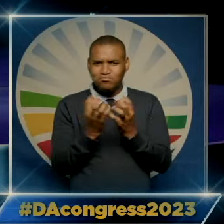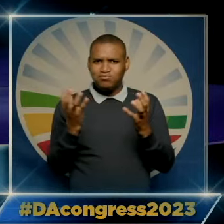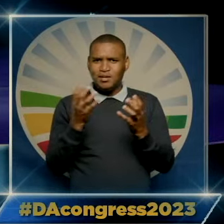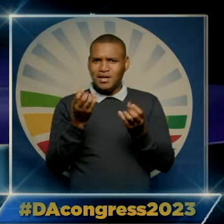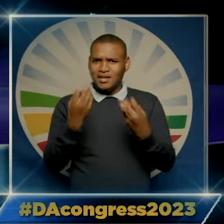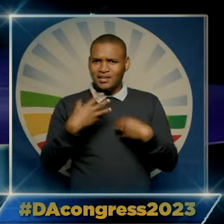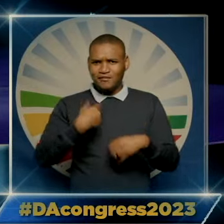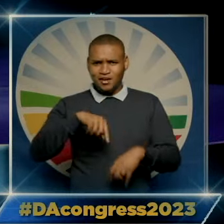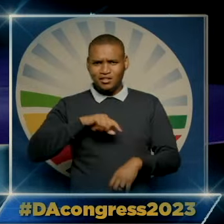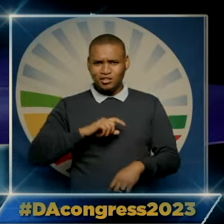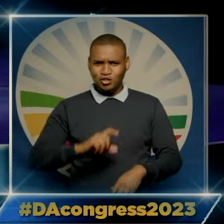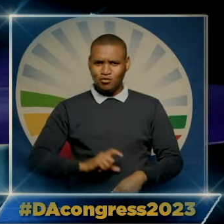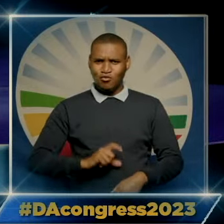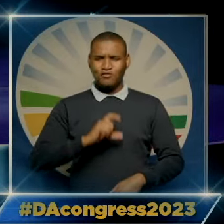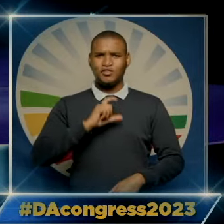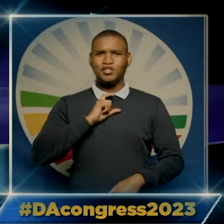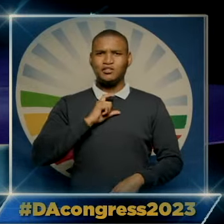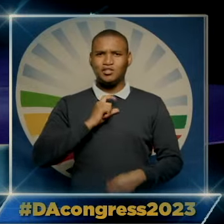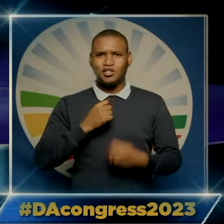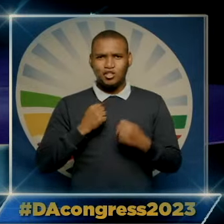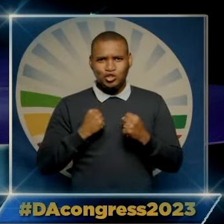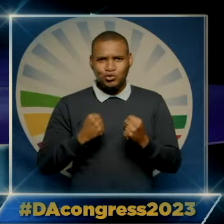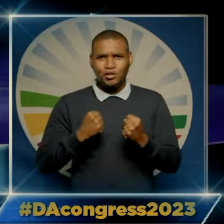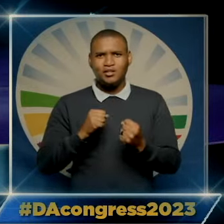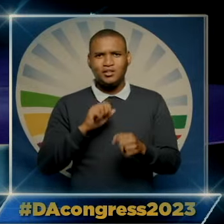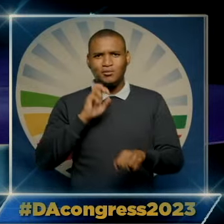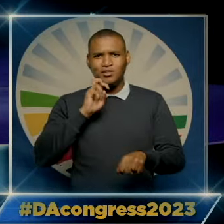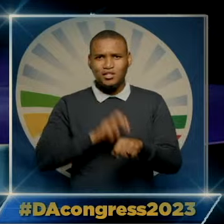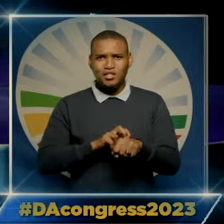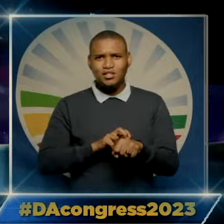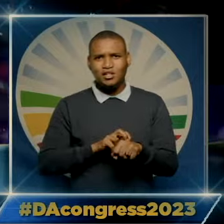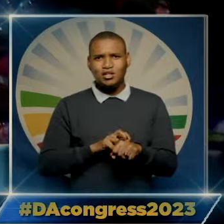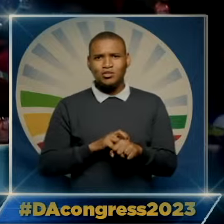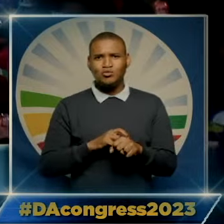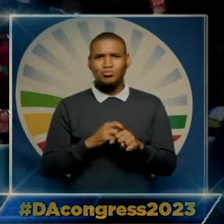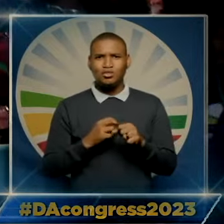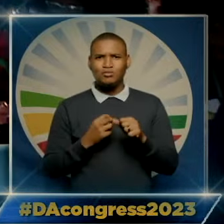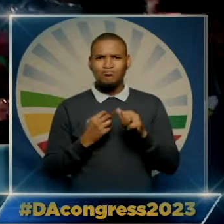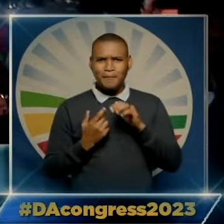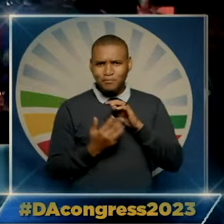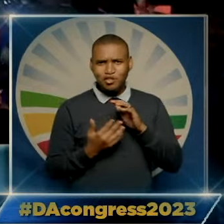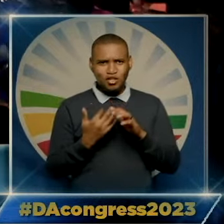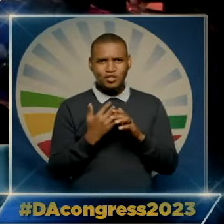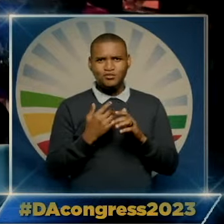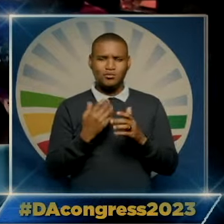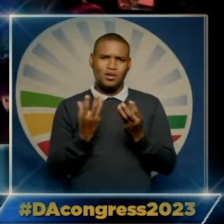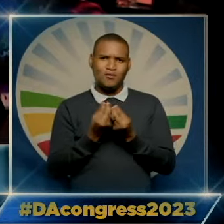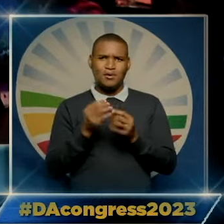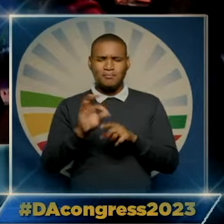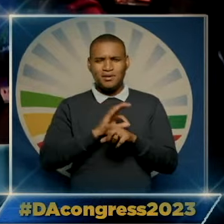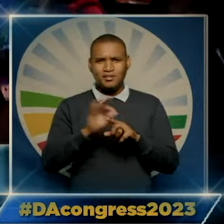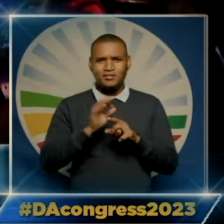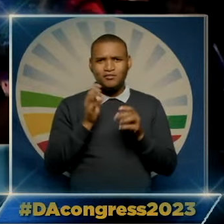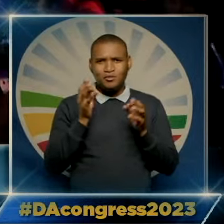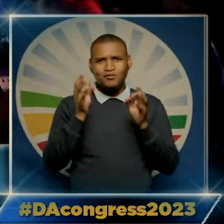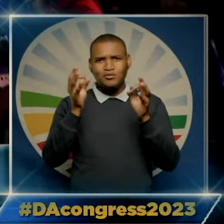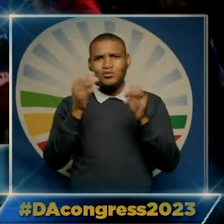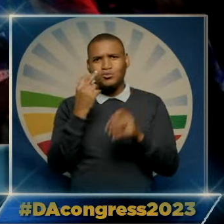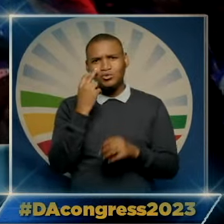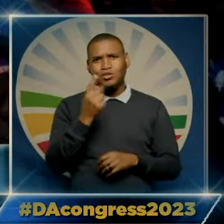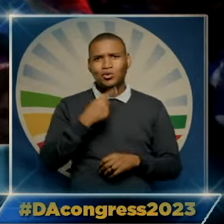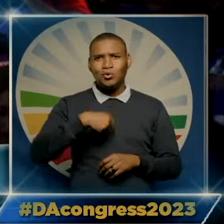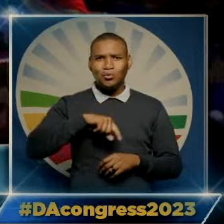the confidence and the strength that we need to be ambitious with our plans for the future. You see, we